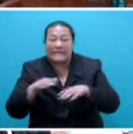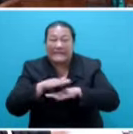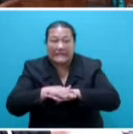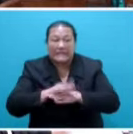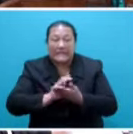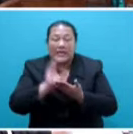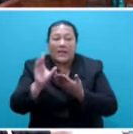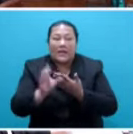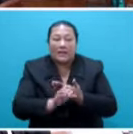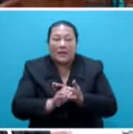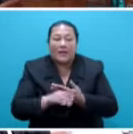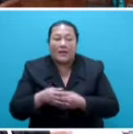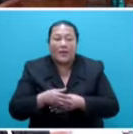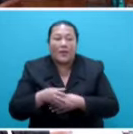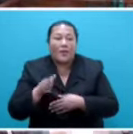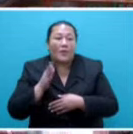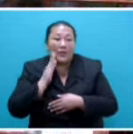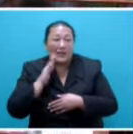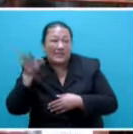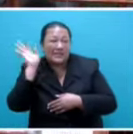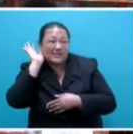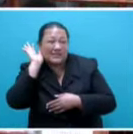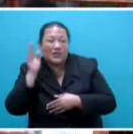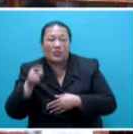In addition to what the Leader of Opposition said,